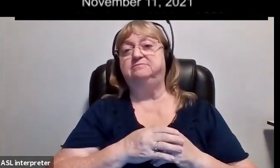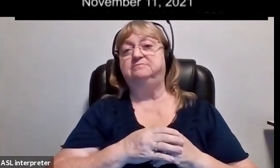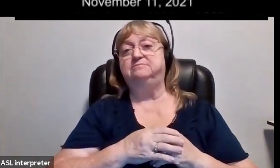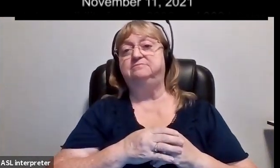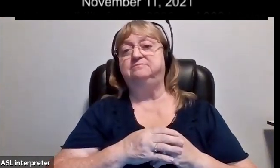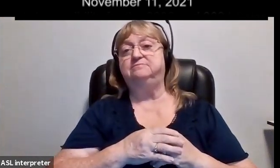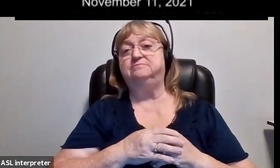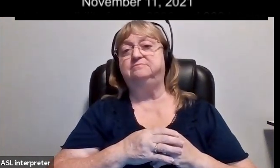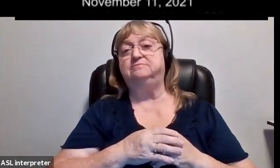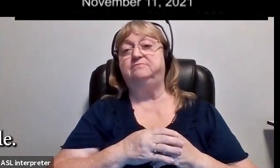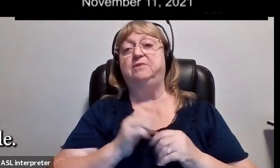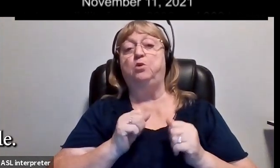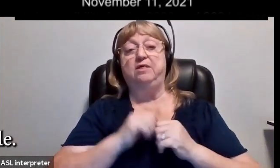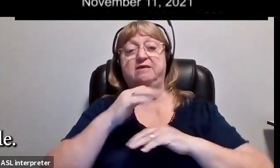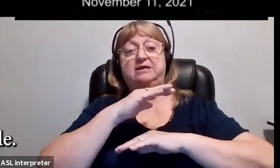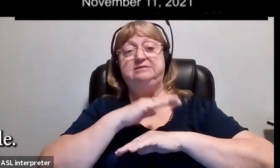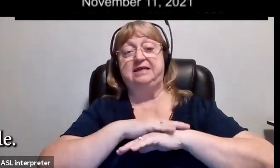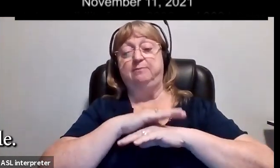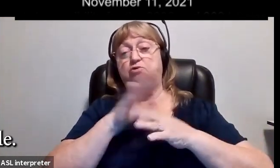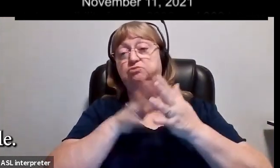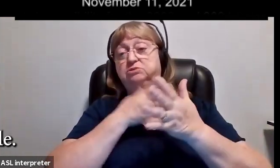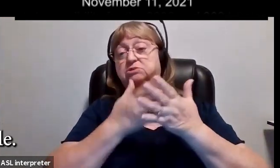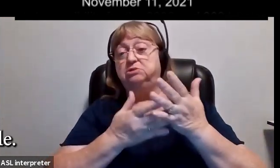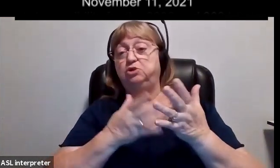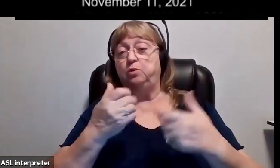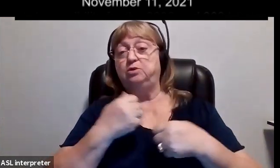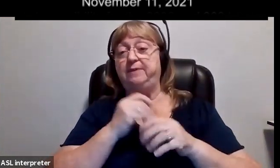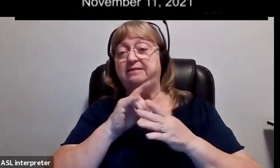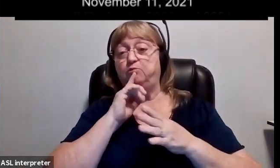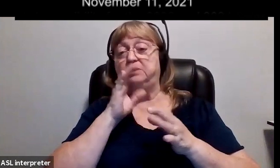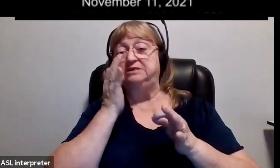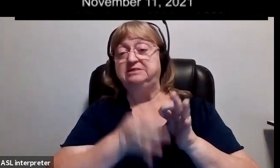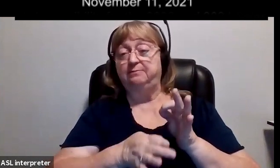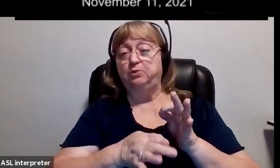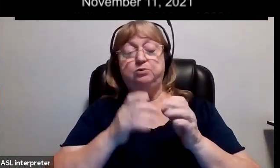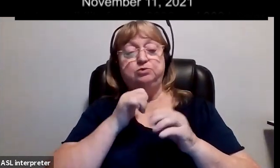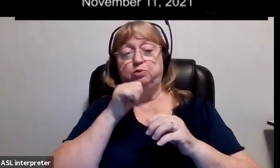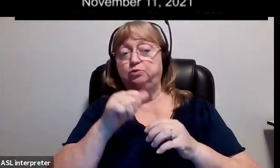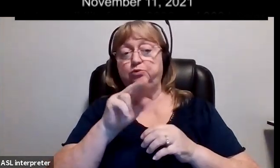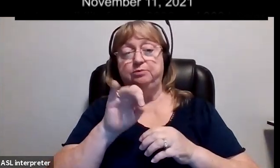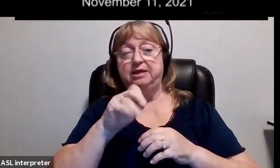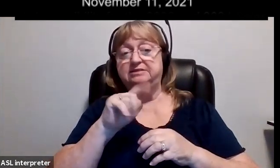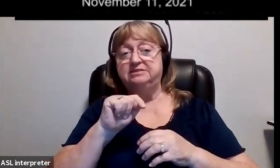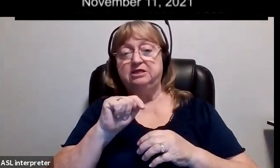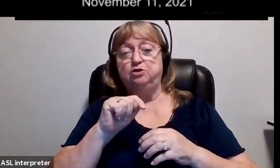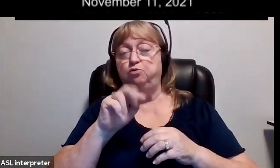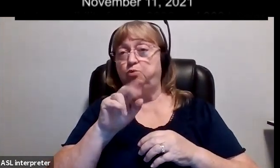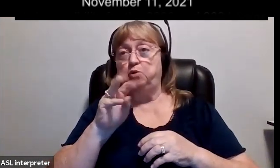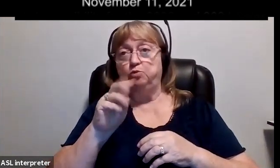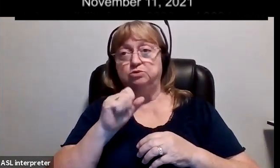Going on with tables, you want to make your tables simple. Don't do nested rows and columns or merged